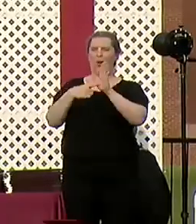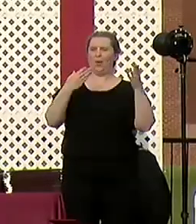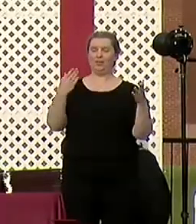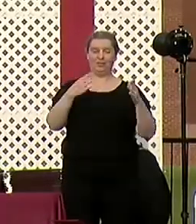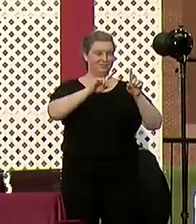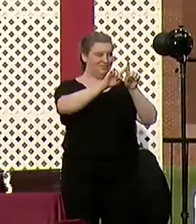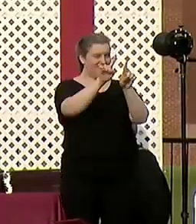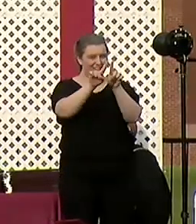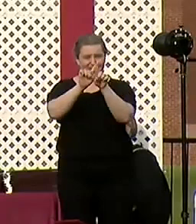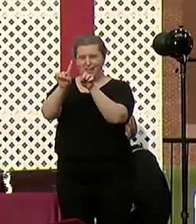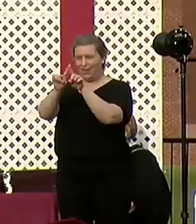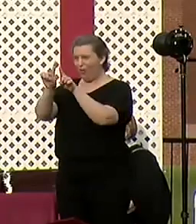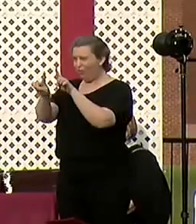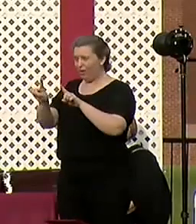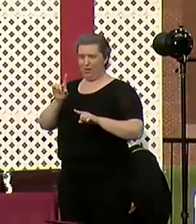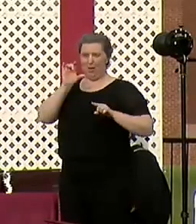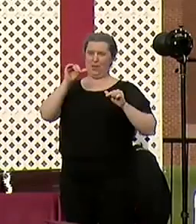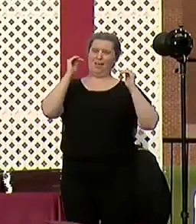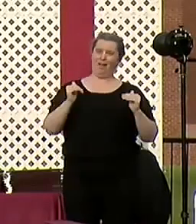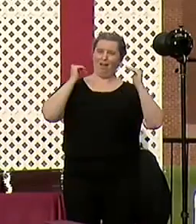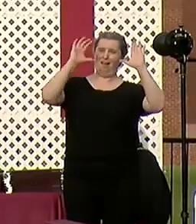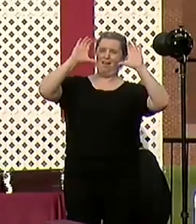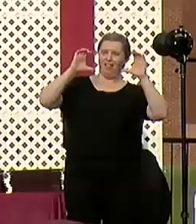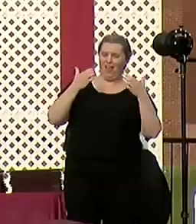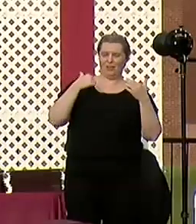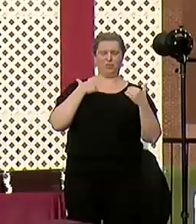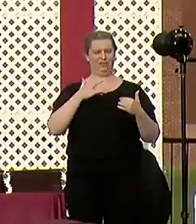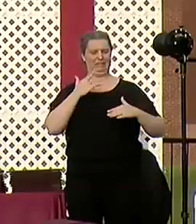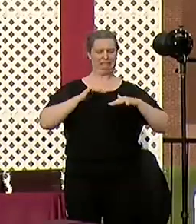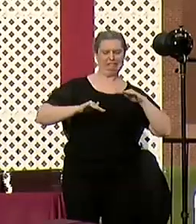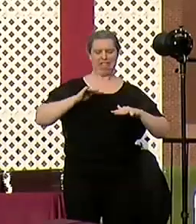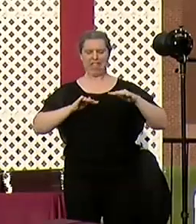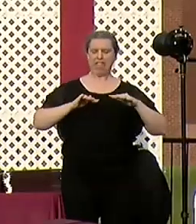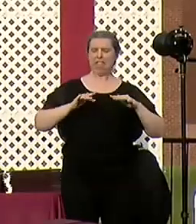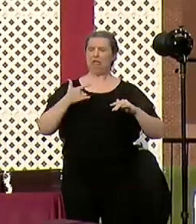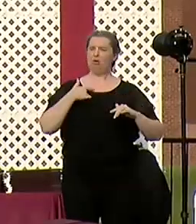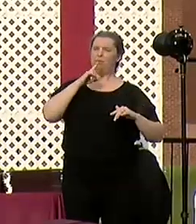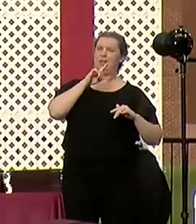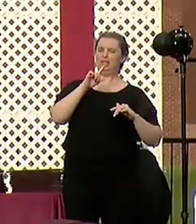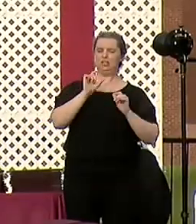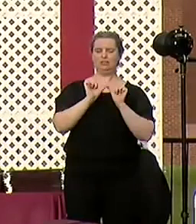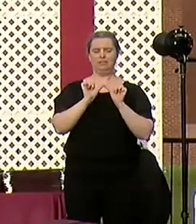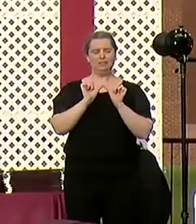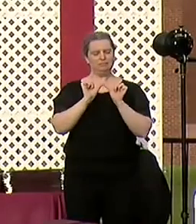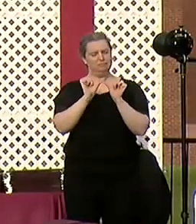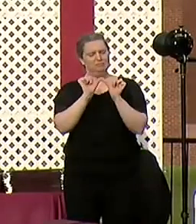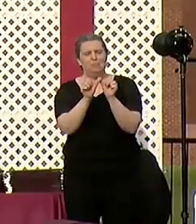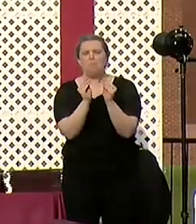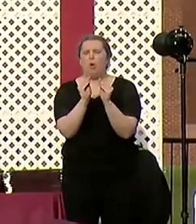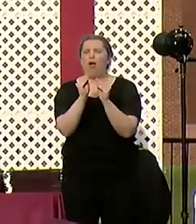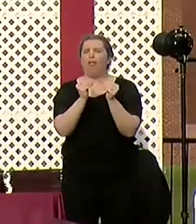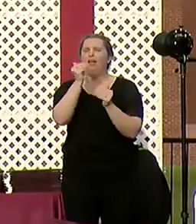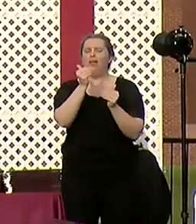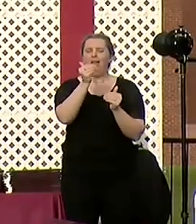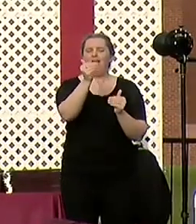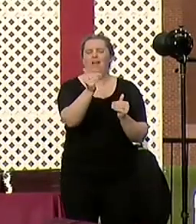for everyone, but whether it be taking that next level class that's out of your comfort zone or pushing yourself just a little harder than you did last semester, the